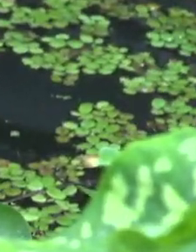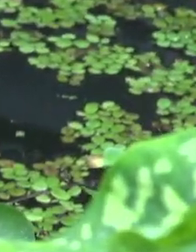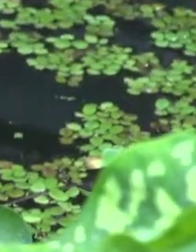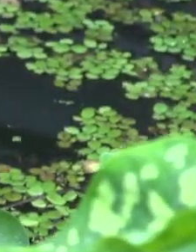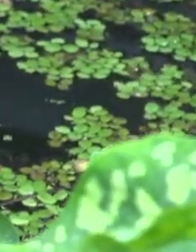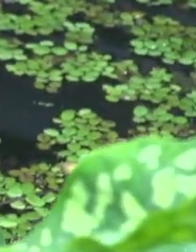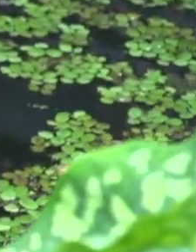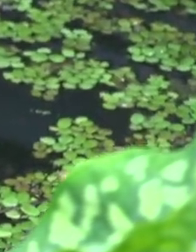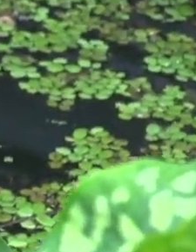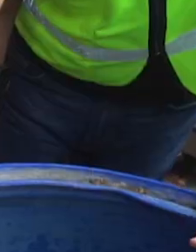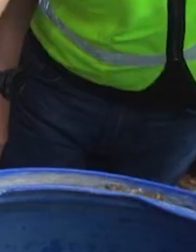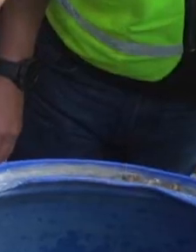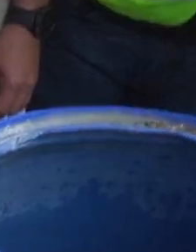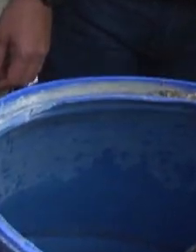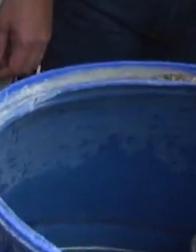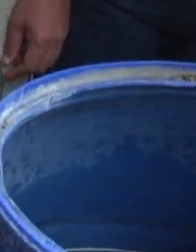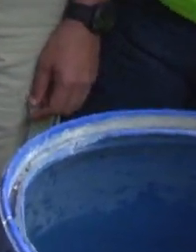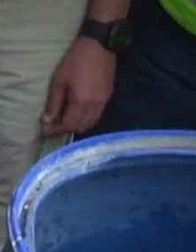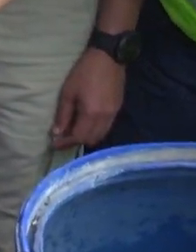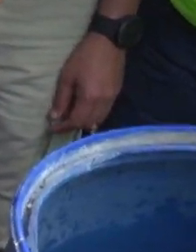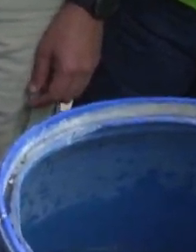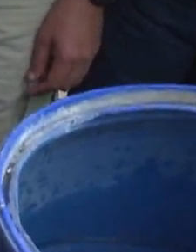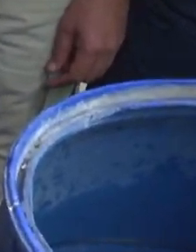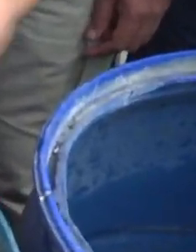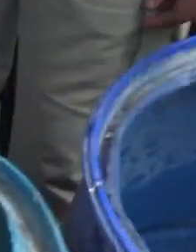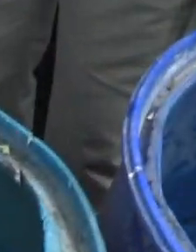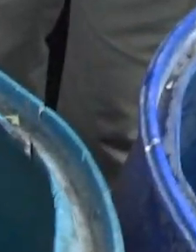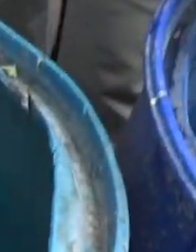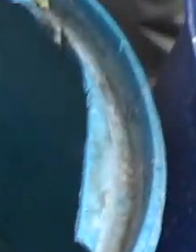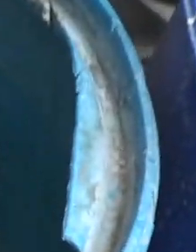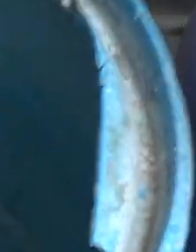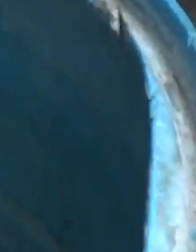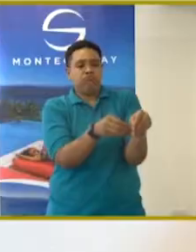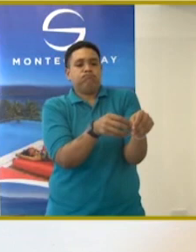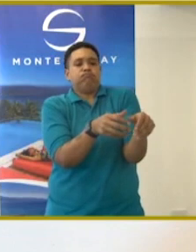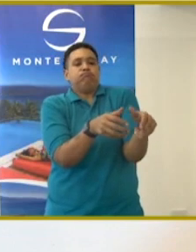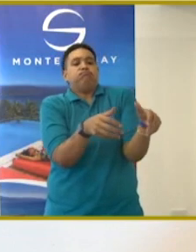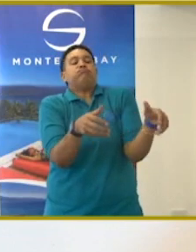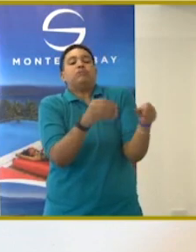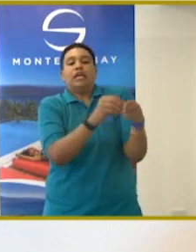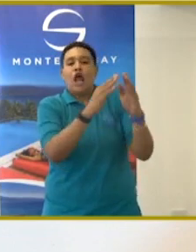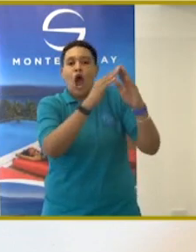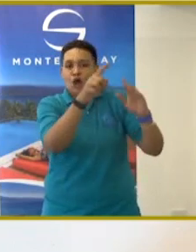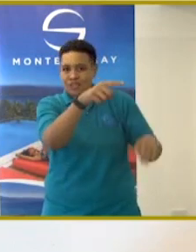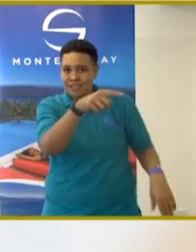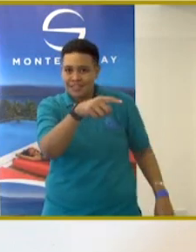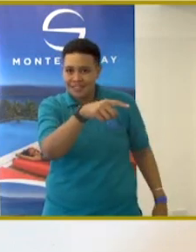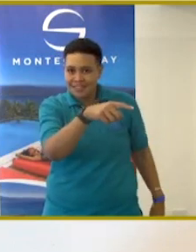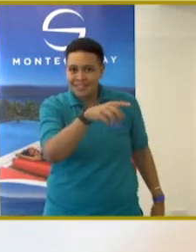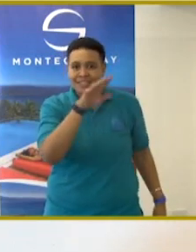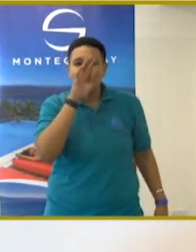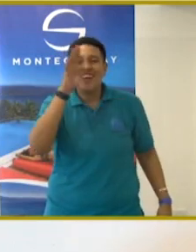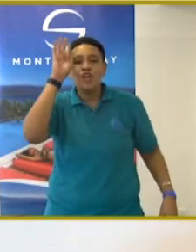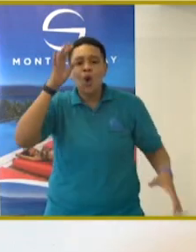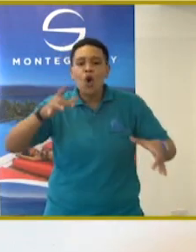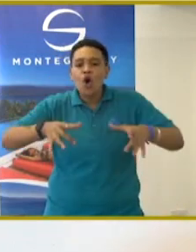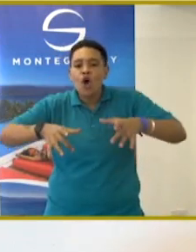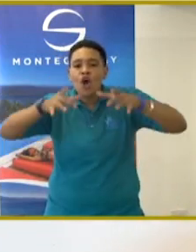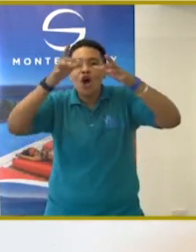where people are located. They breed in containers holding water. We're talking about the vase that you keep on the